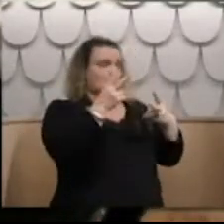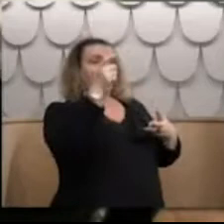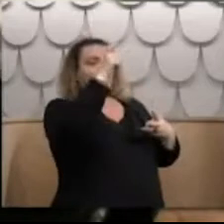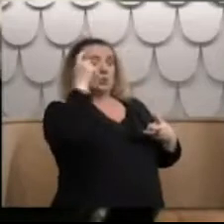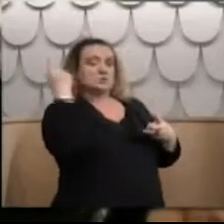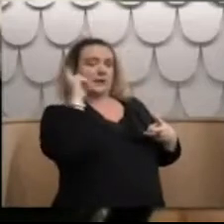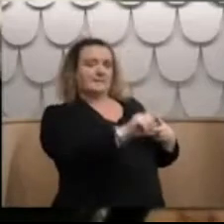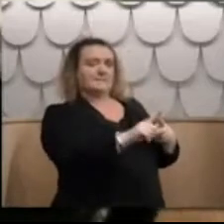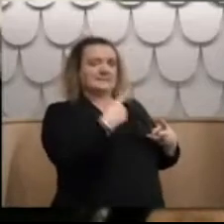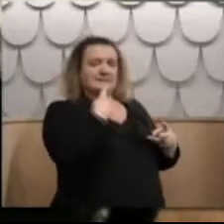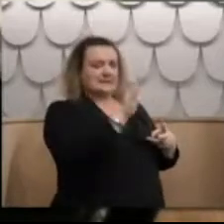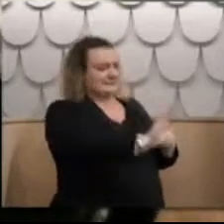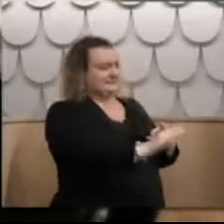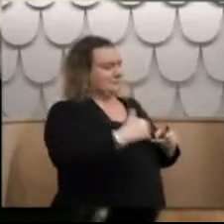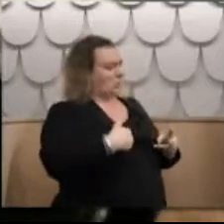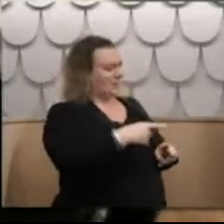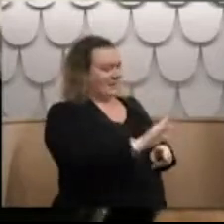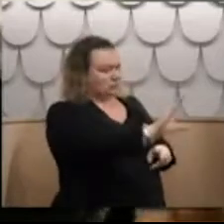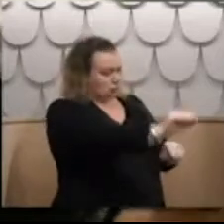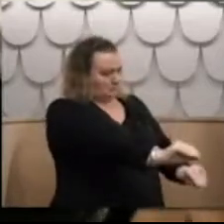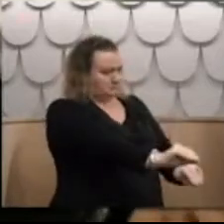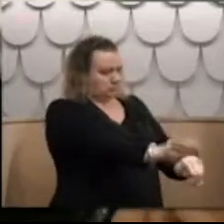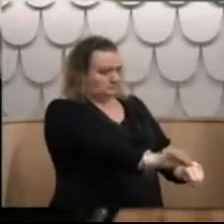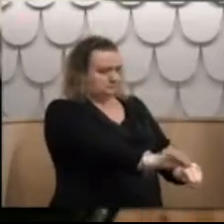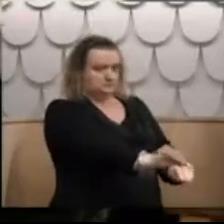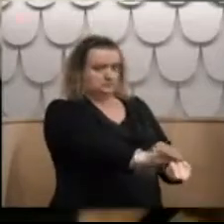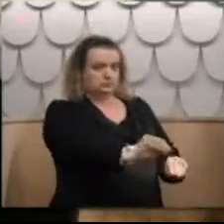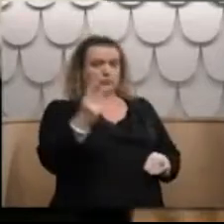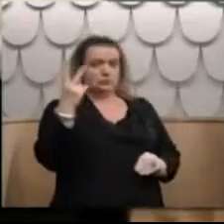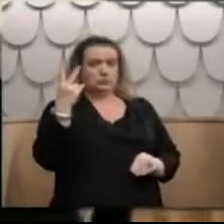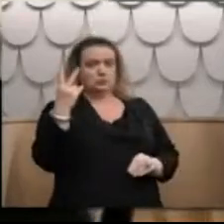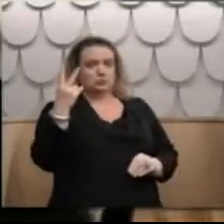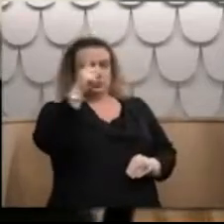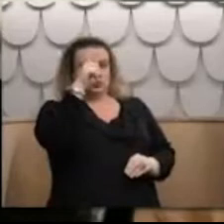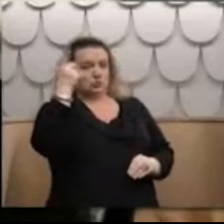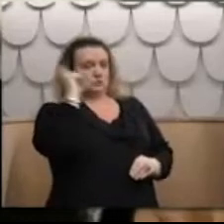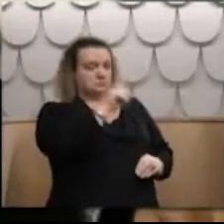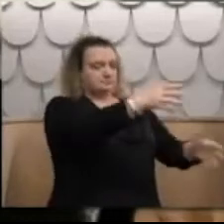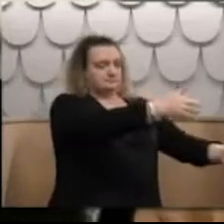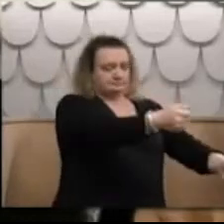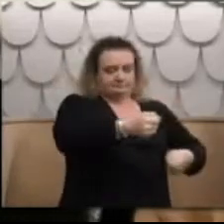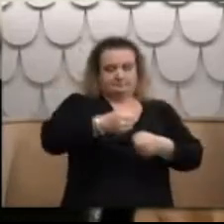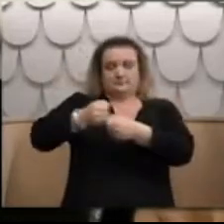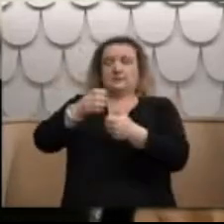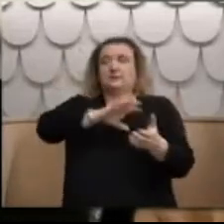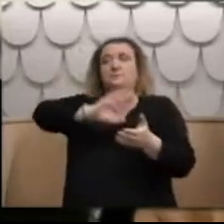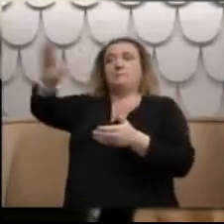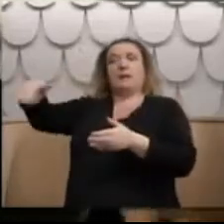doesn't need that and that, what you're doing to him. And Mana and Tane took me back to the unit I